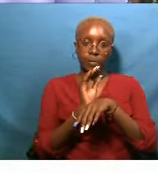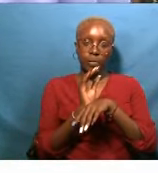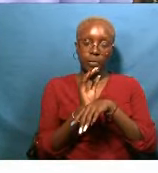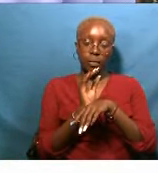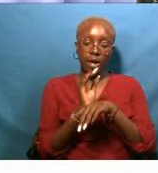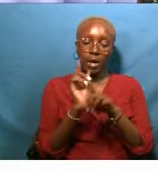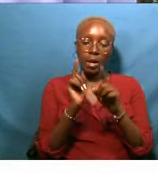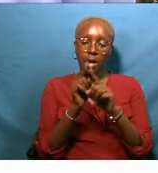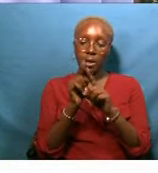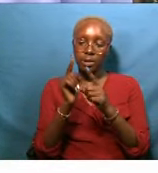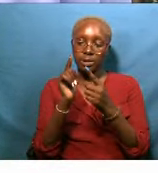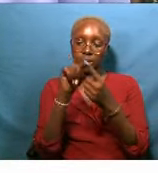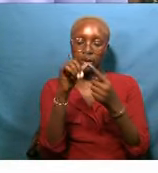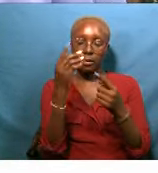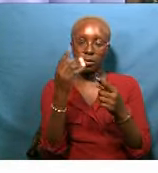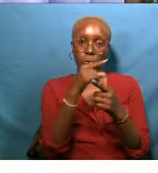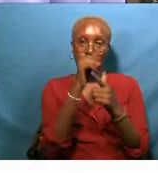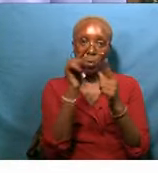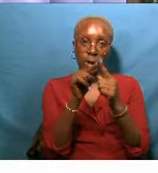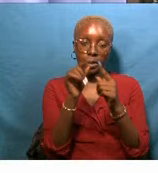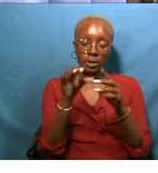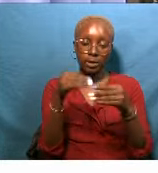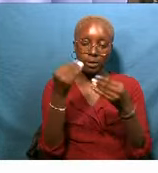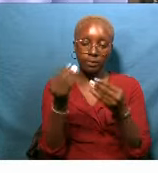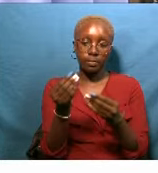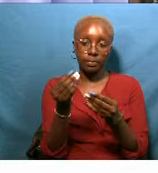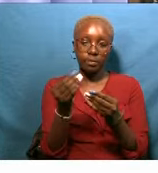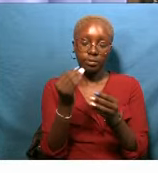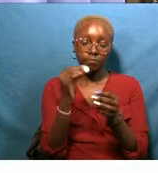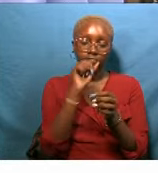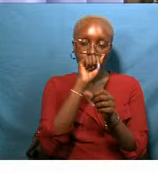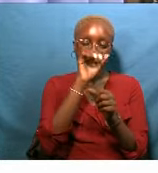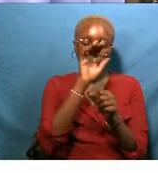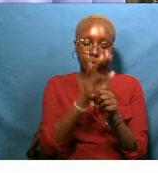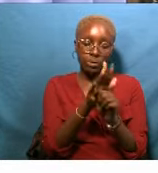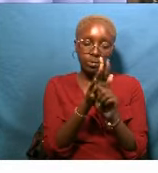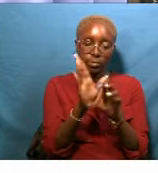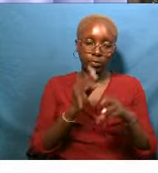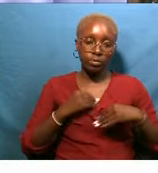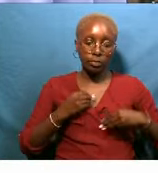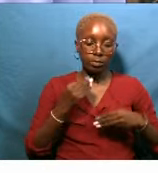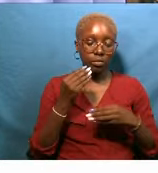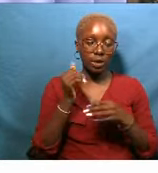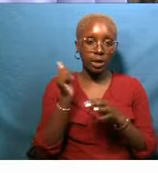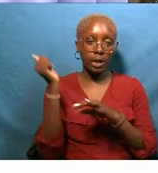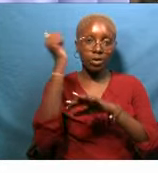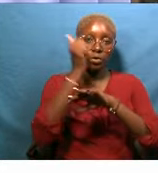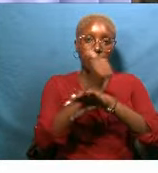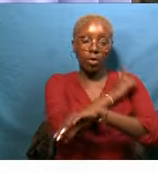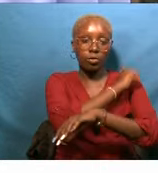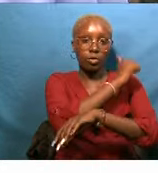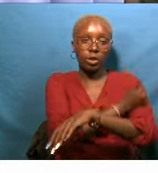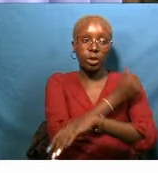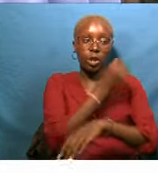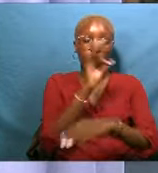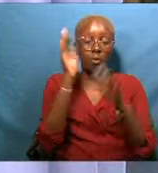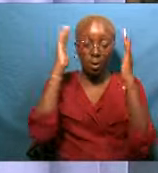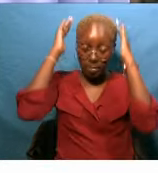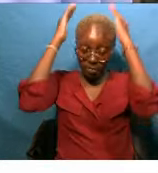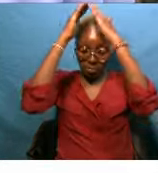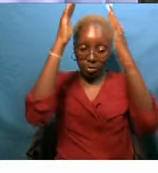thereto. I promise to uphold the authority of the Bishop of All Saints Cathedral Diocese and